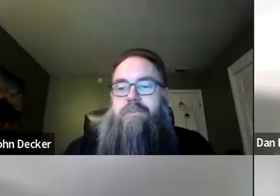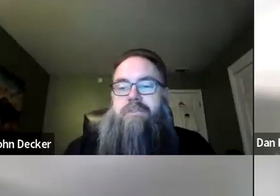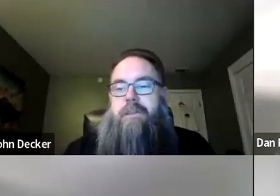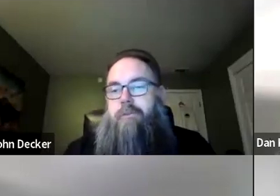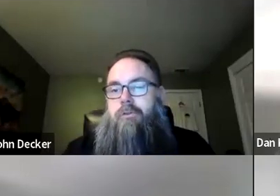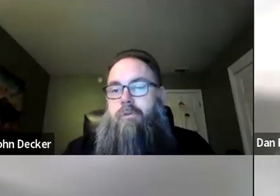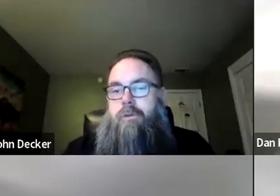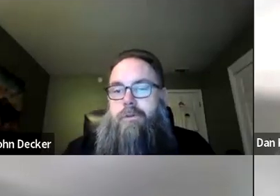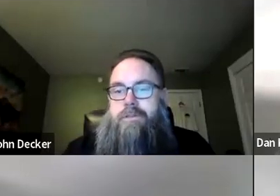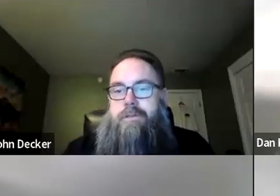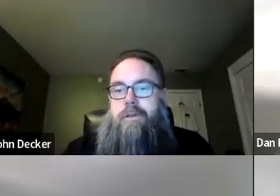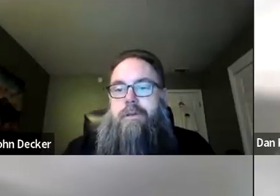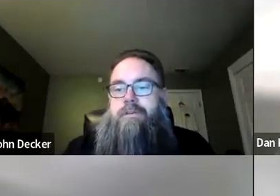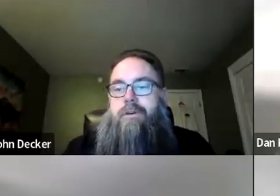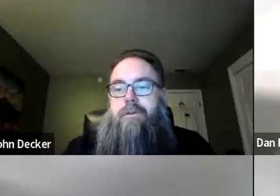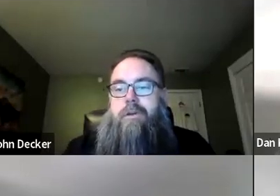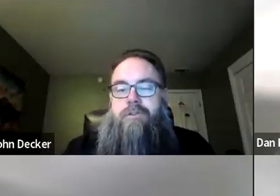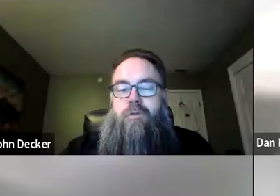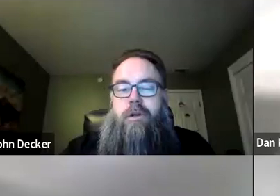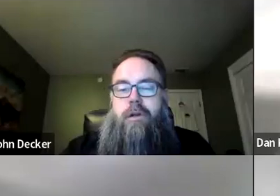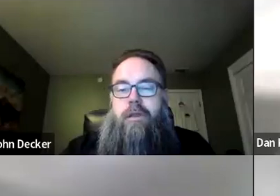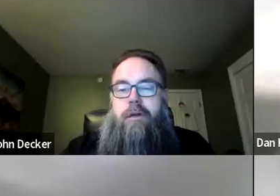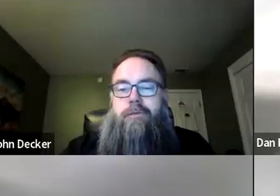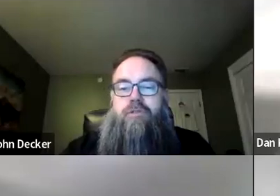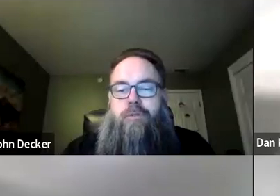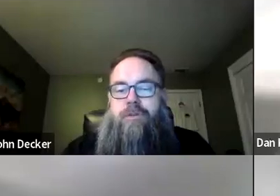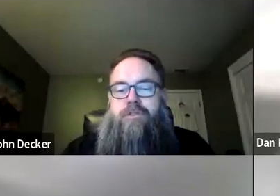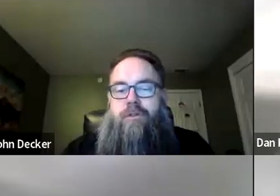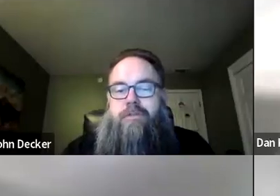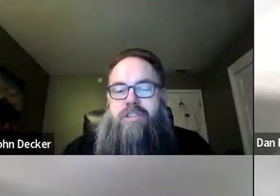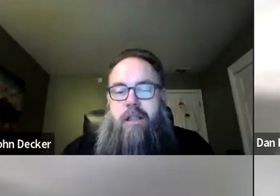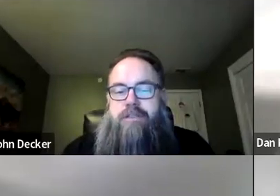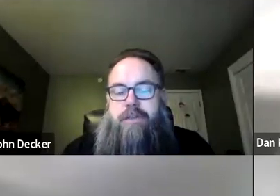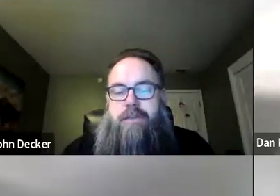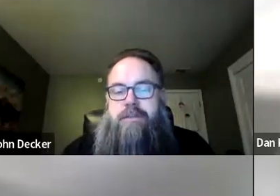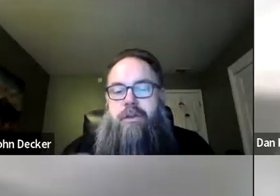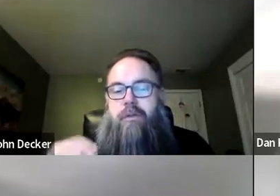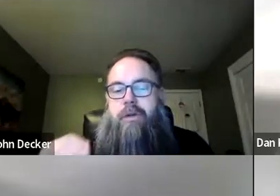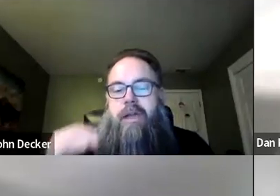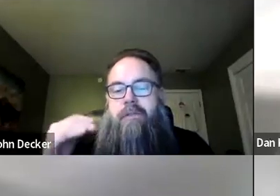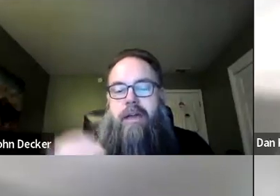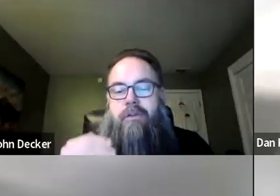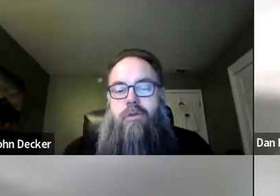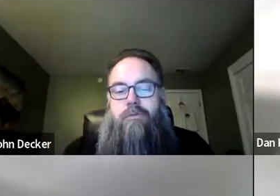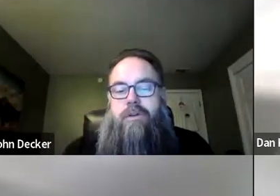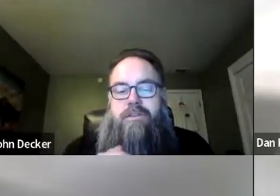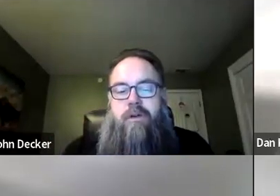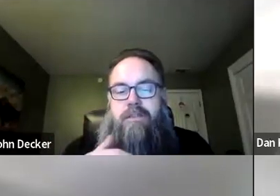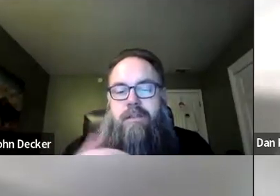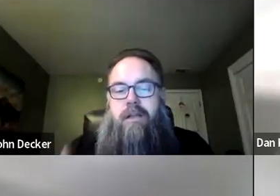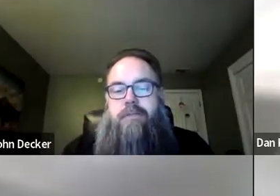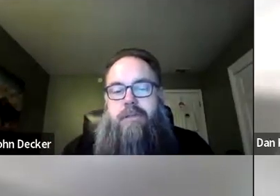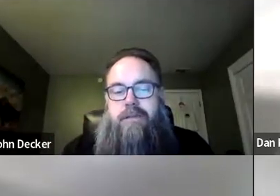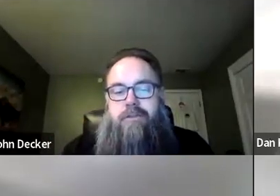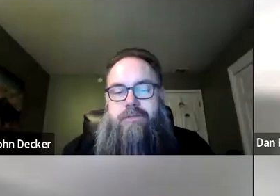yeah, I forgot to mention about the workbooks. So the official workbooks are a little bit of a challenge because we don't have accurate workbooks